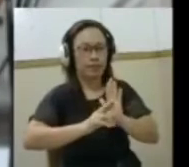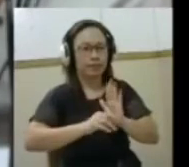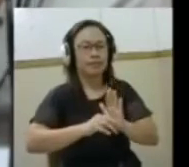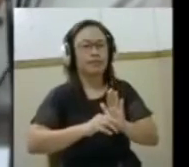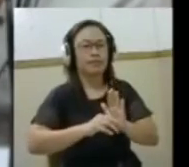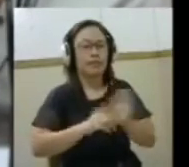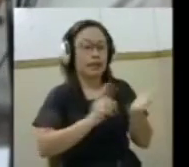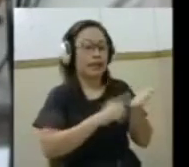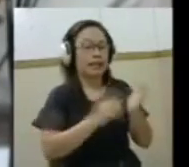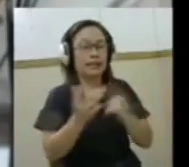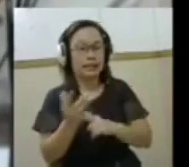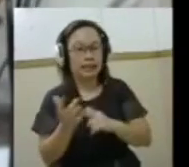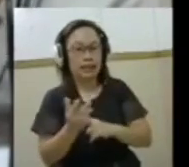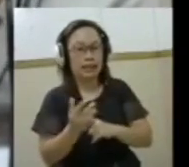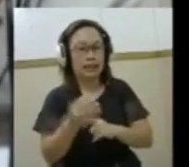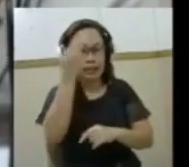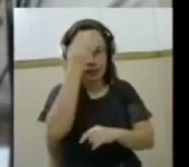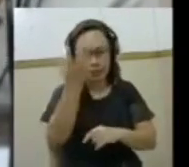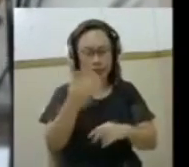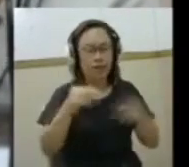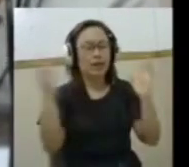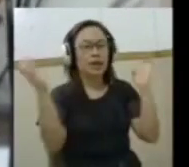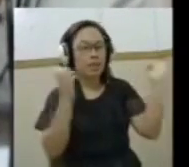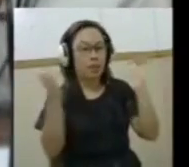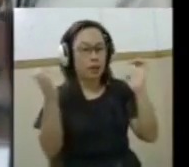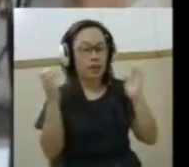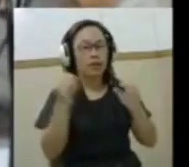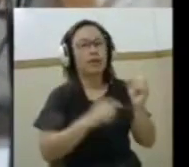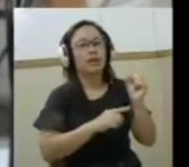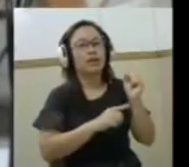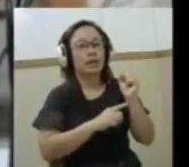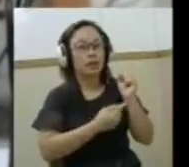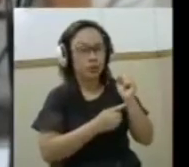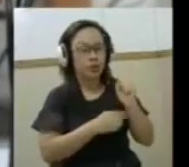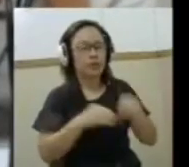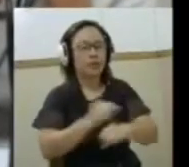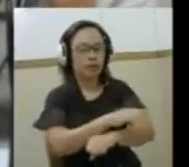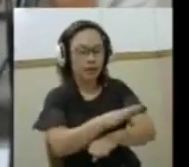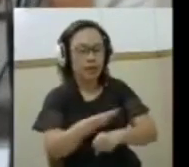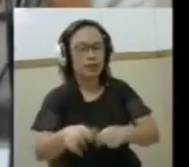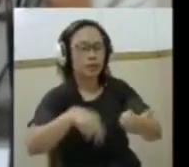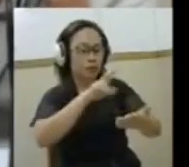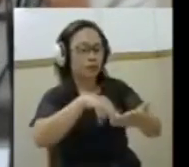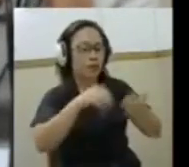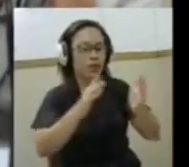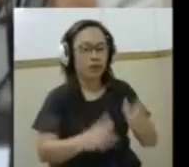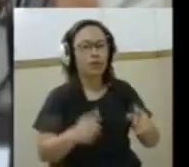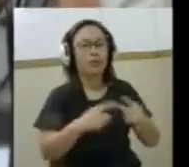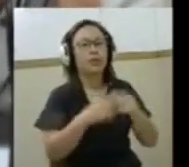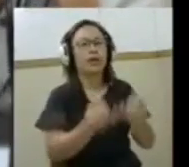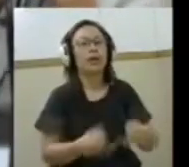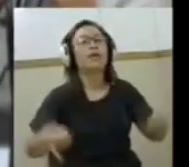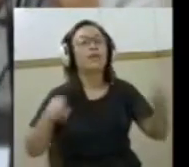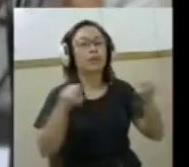published information. It also evaluates the sources and advises the reader on the most relevant